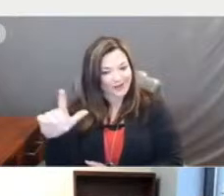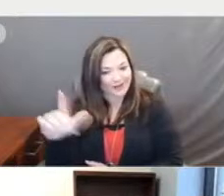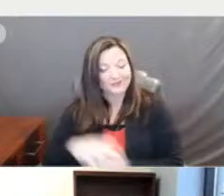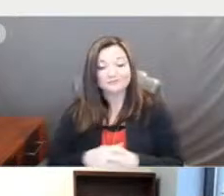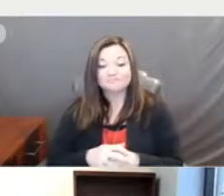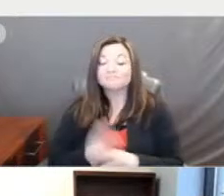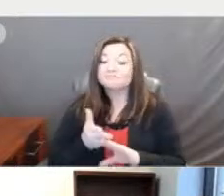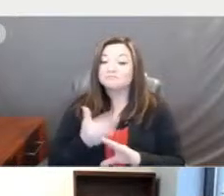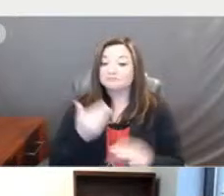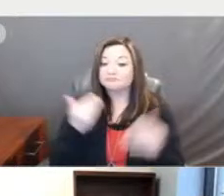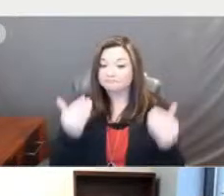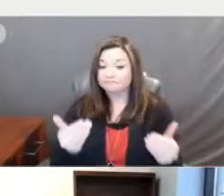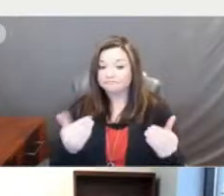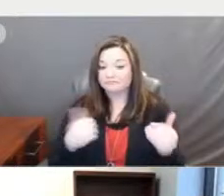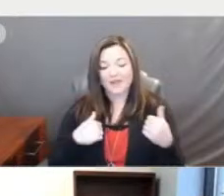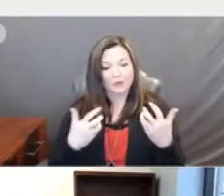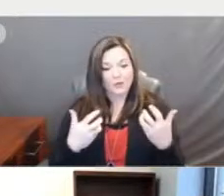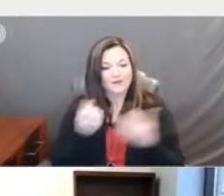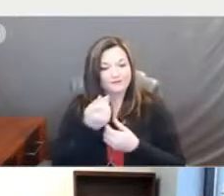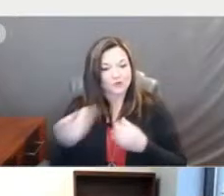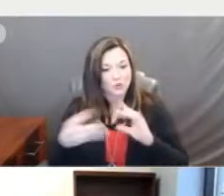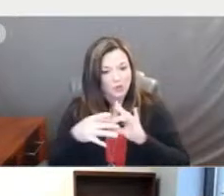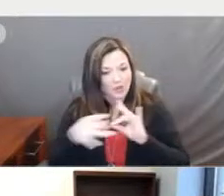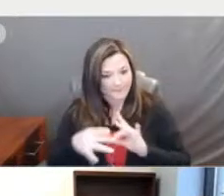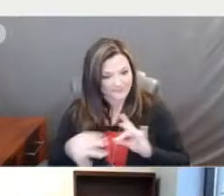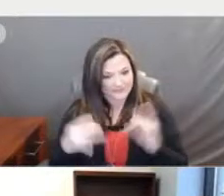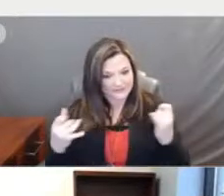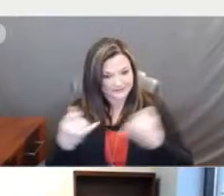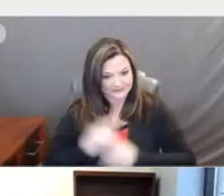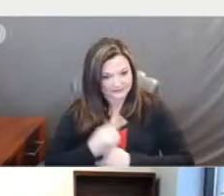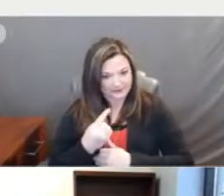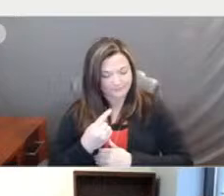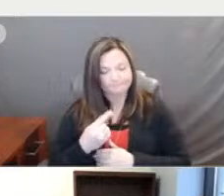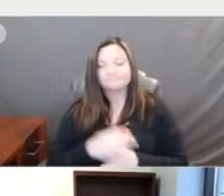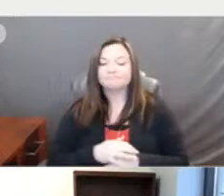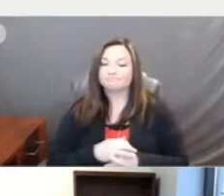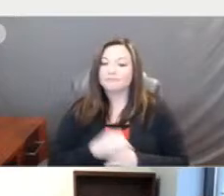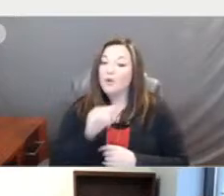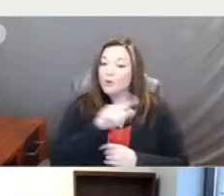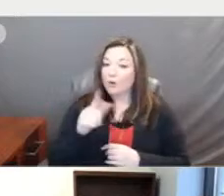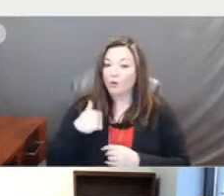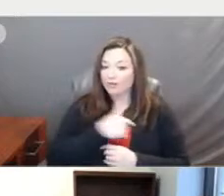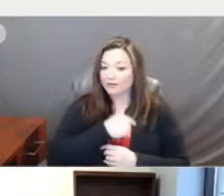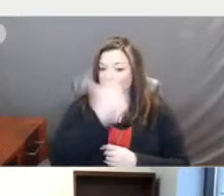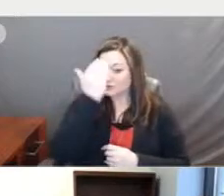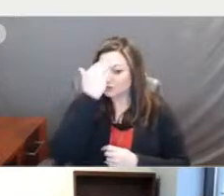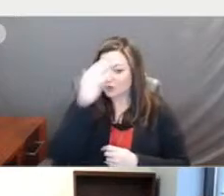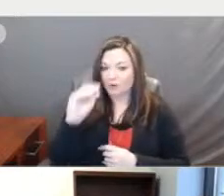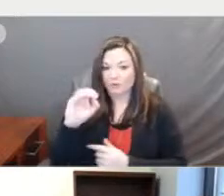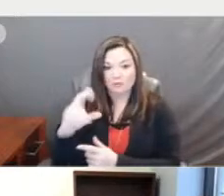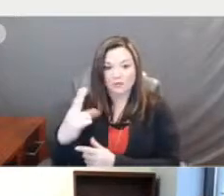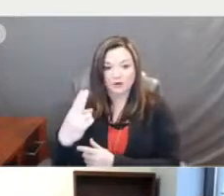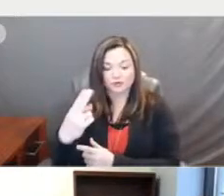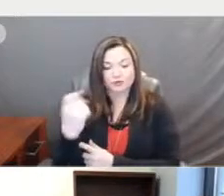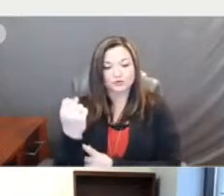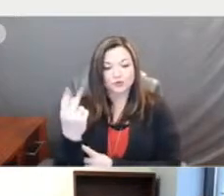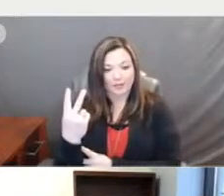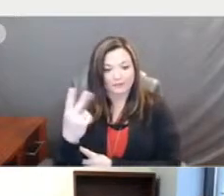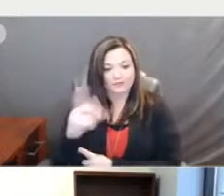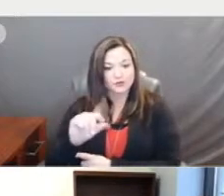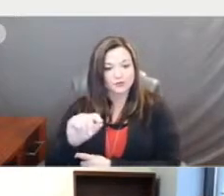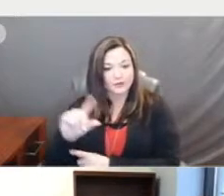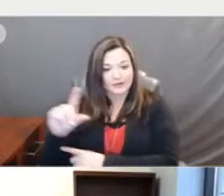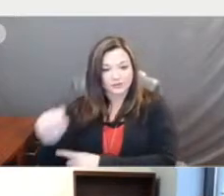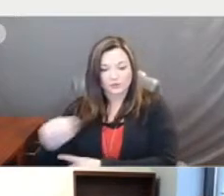carry on, I want to make a few comments today. As we all know, on March 12, 2020, all